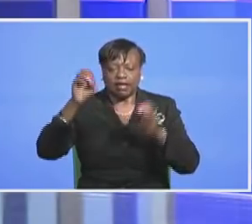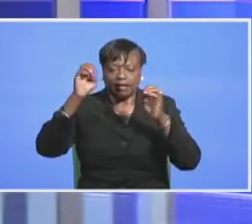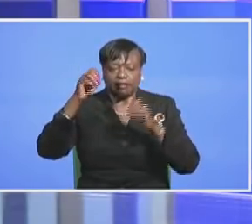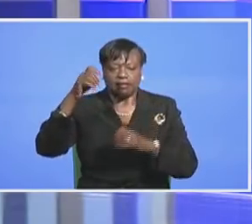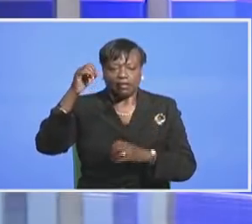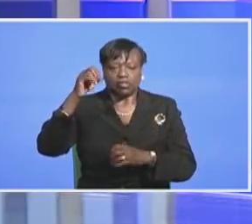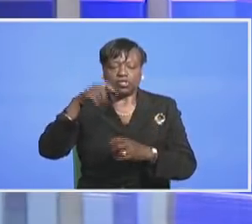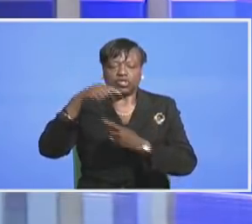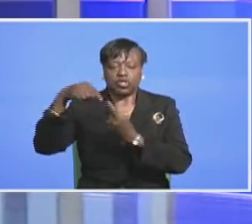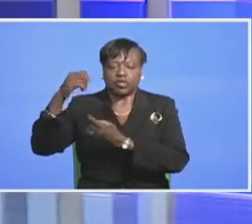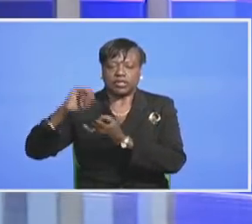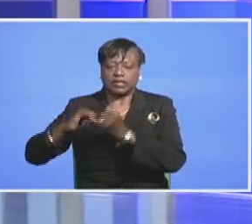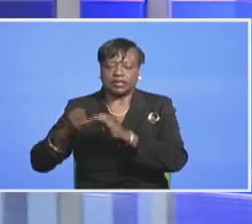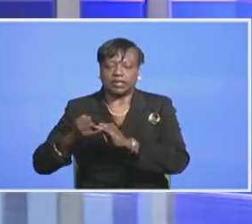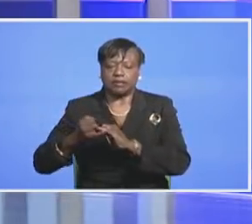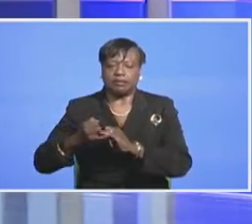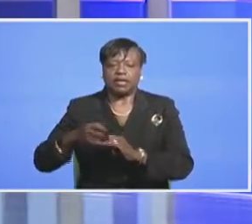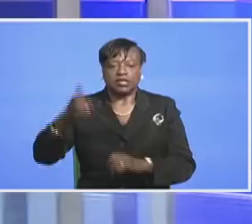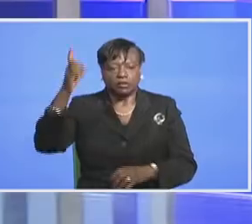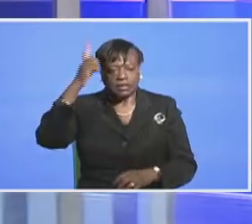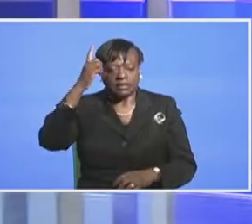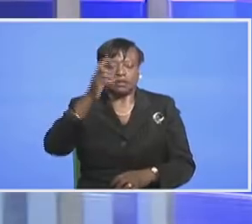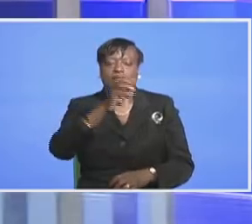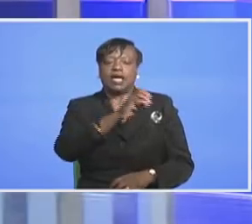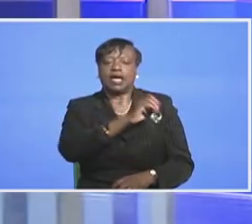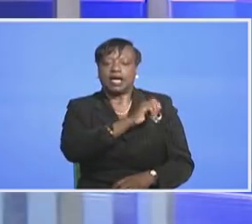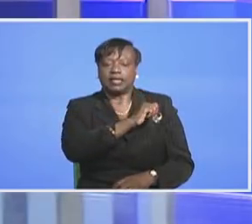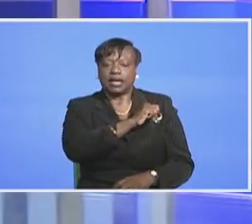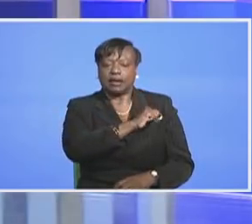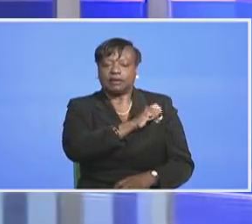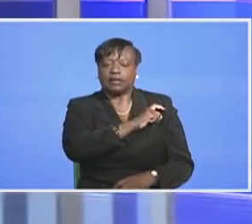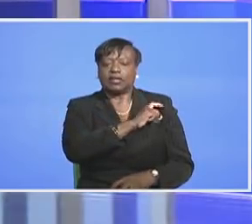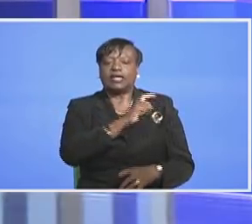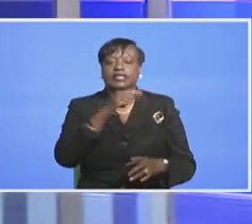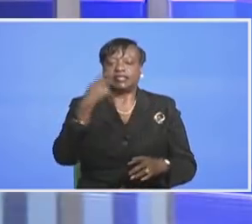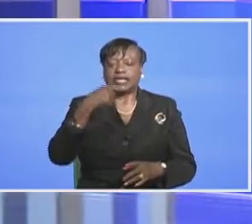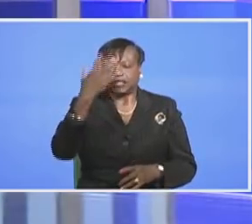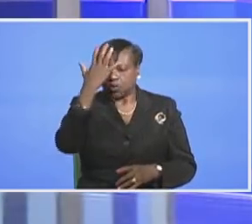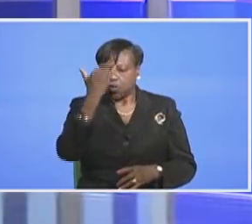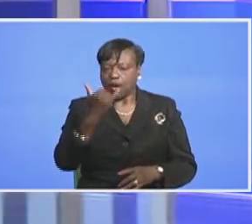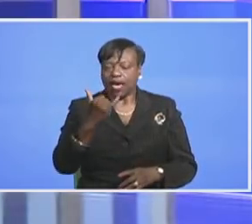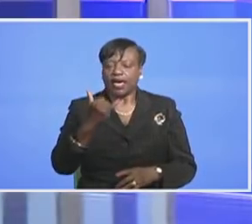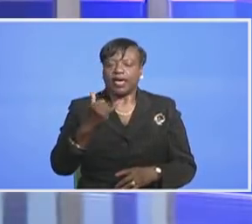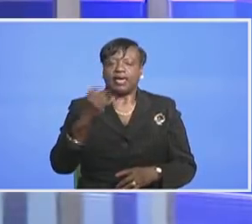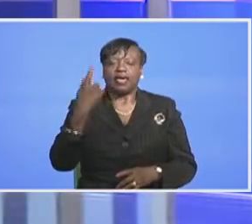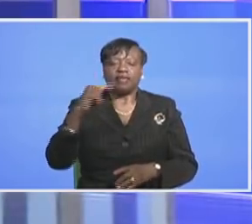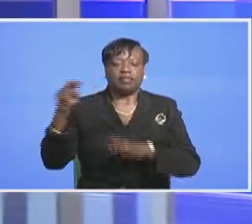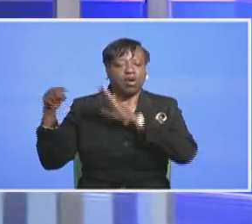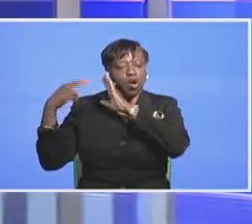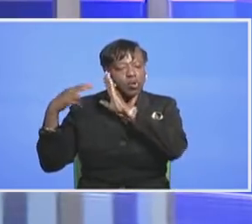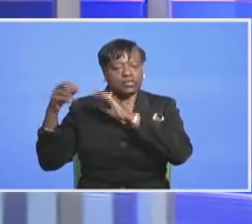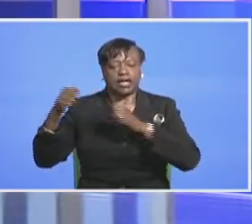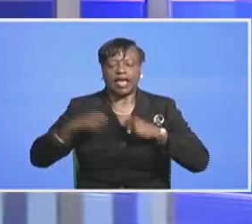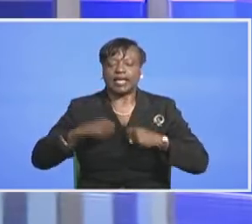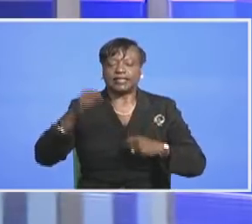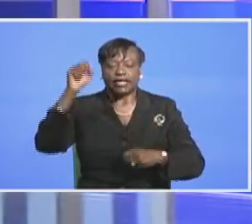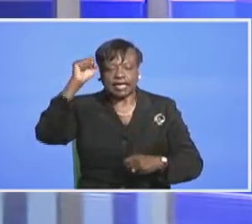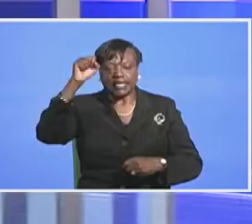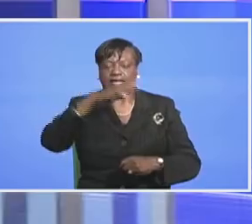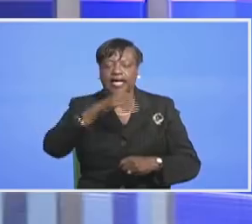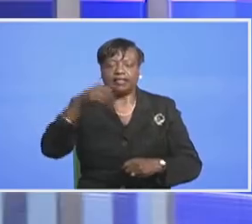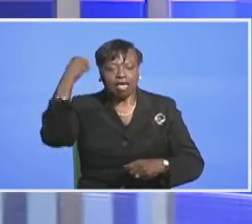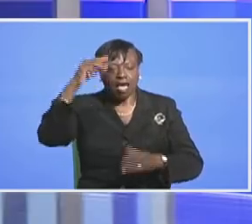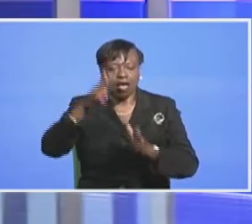support to the property. Cleopatra Murphy tells us why the minister says today the property has his and the government's full